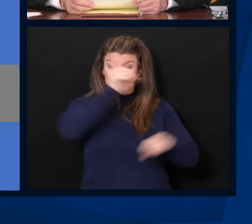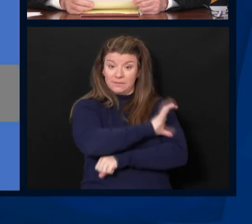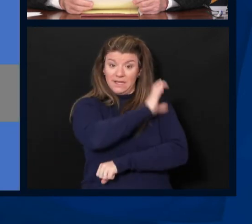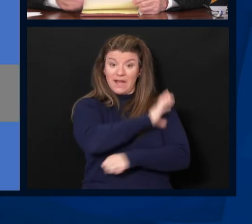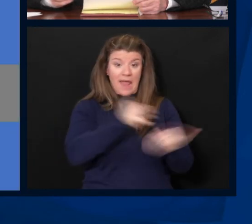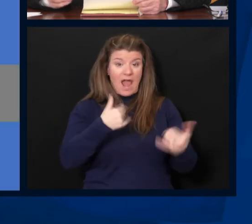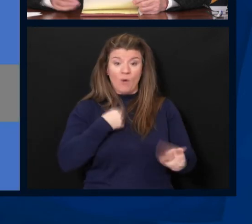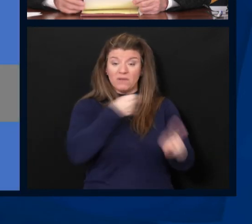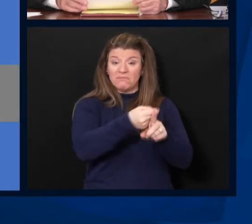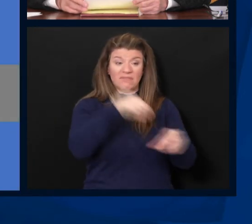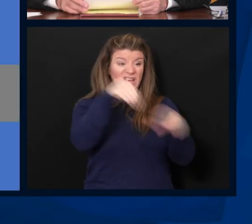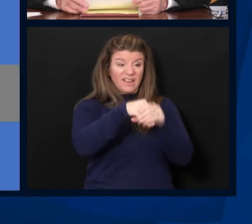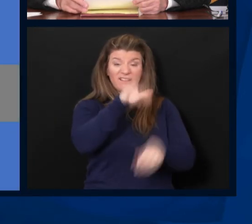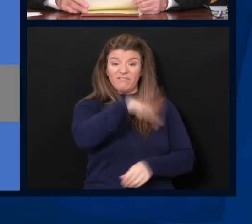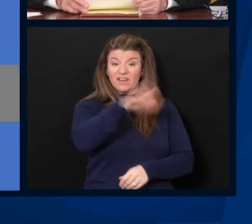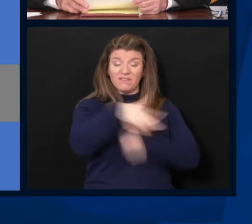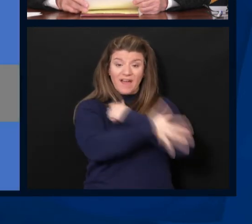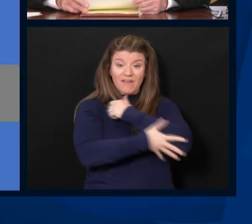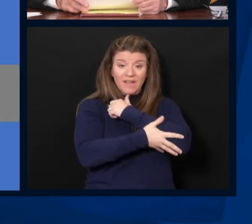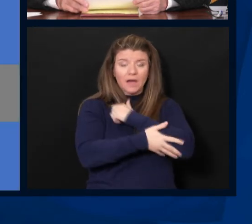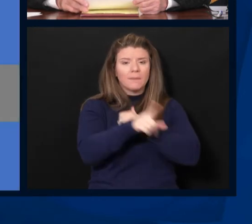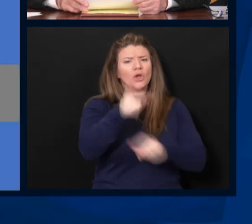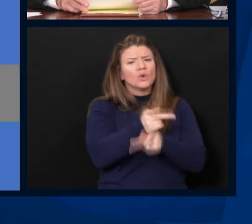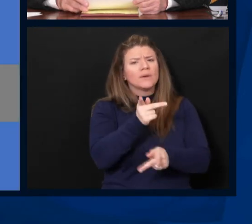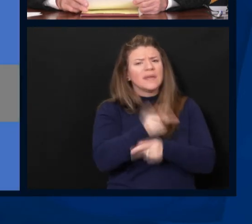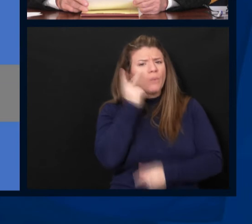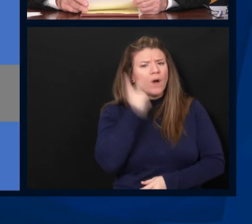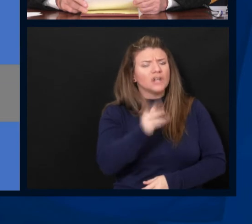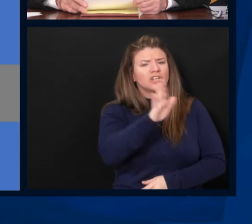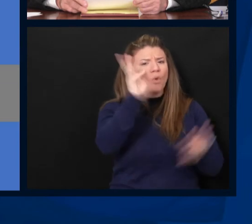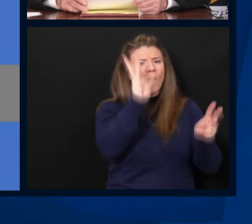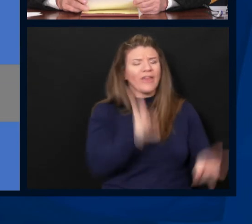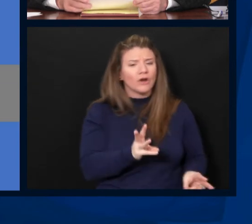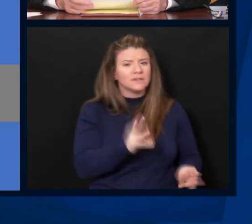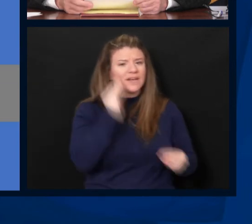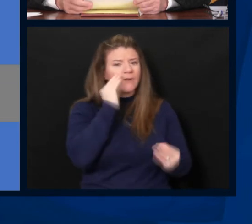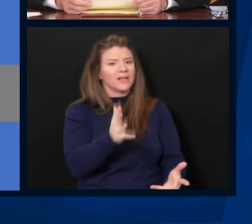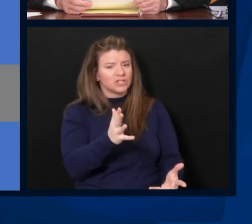55 counties. Got to watch about the weather updates and all that, and